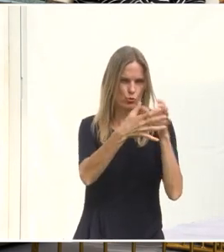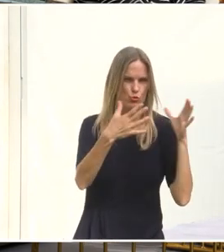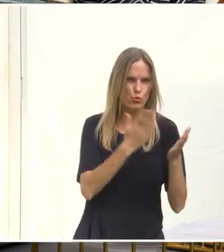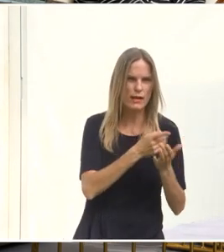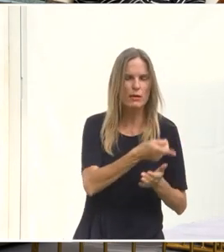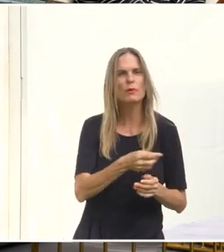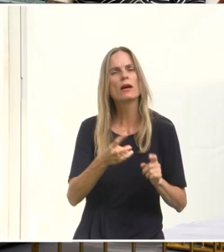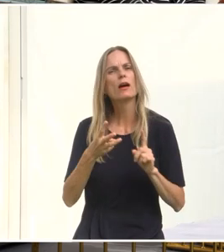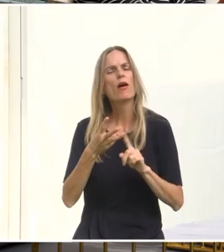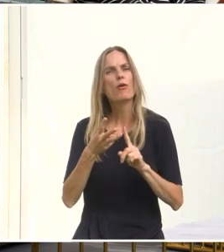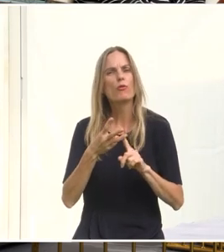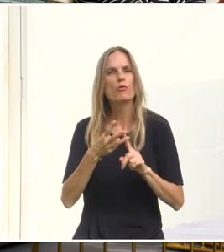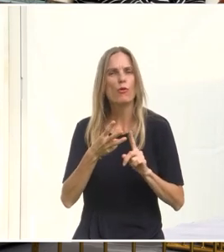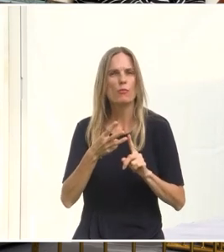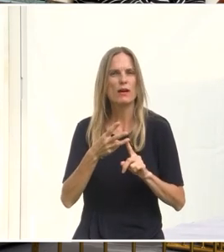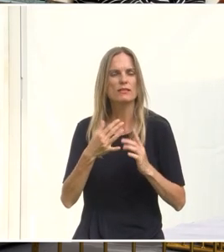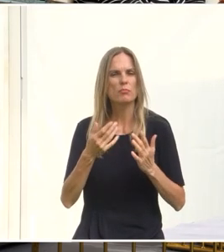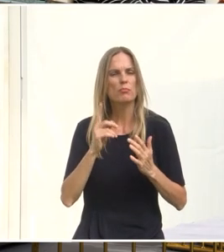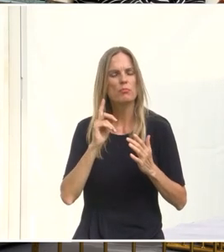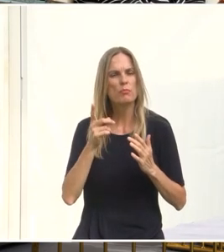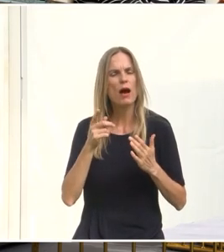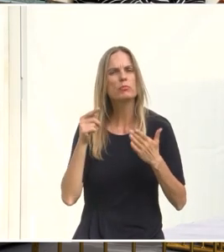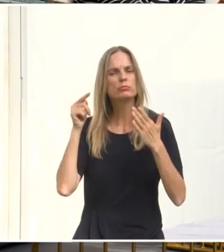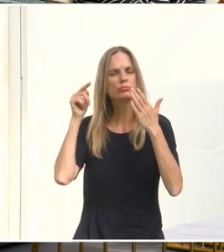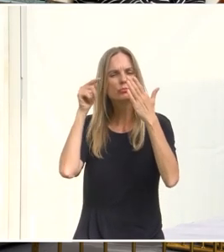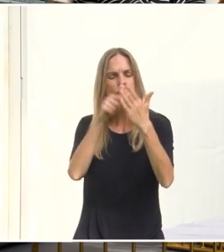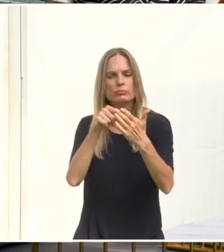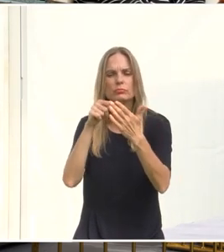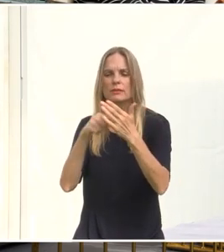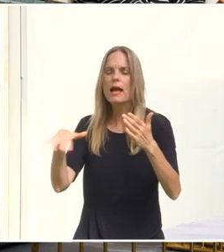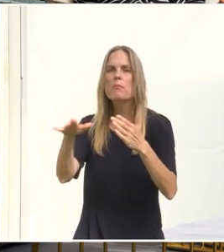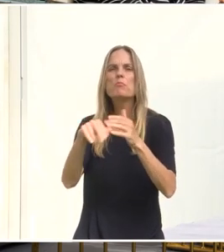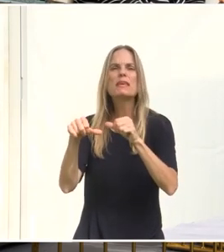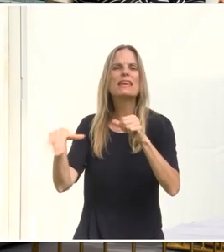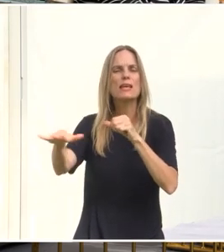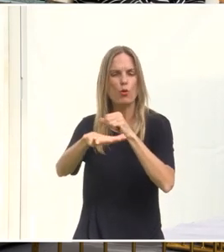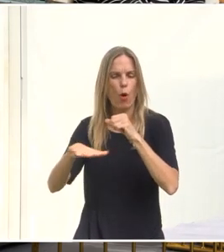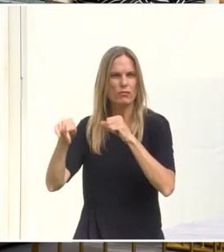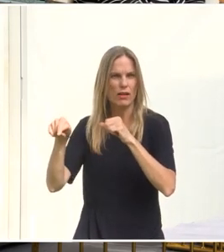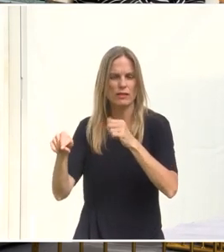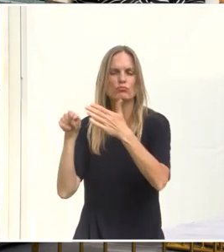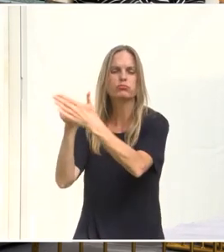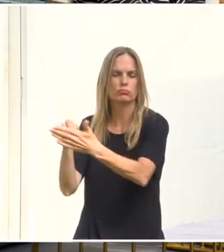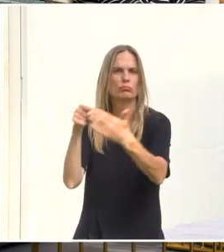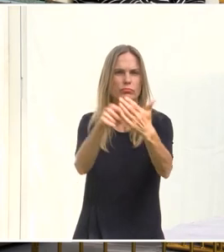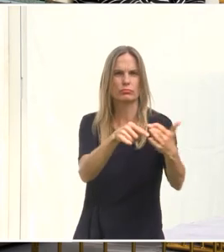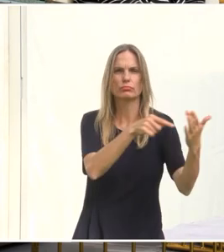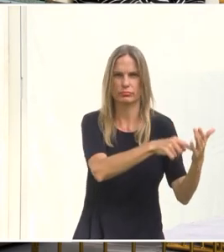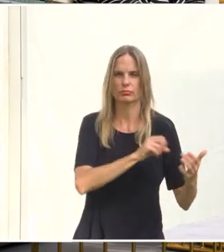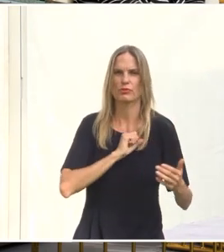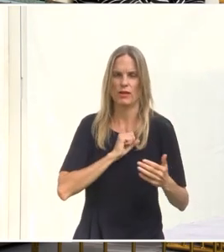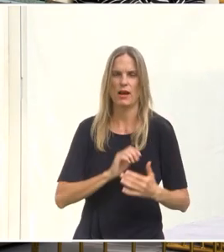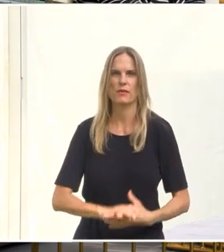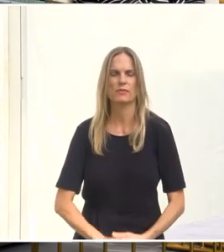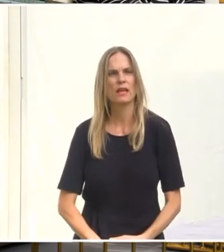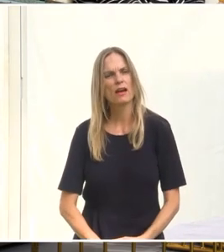that we try to somehow target the growth either to the regional towns, that's the third scenario, or even further